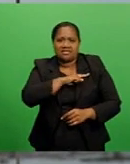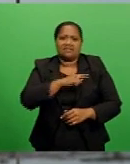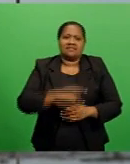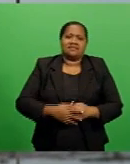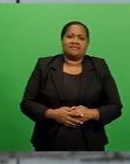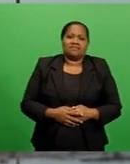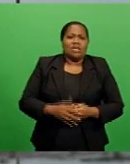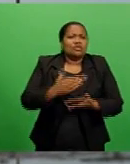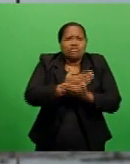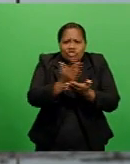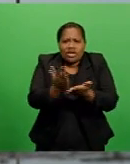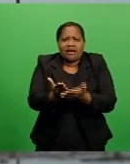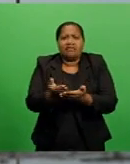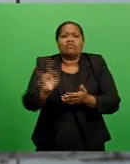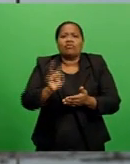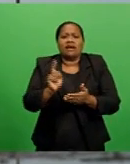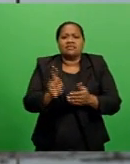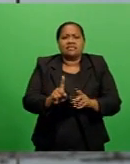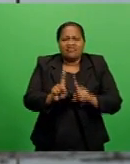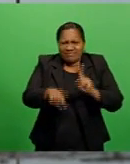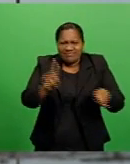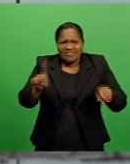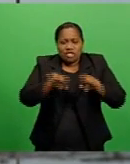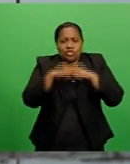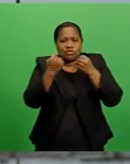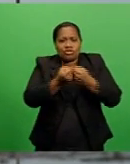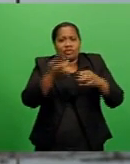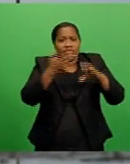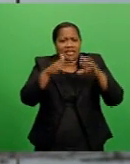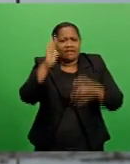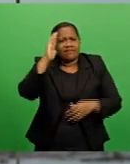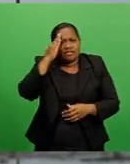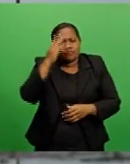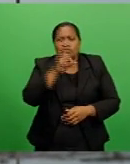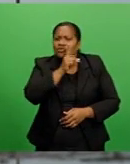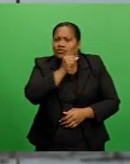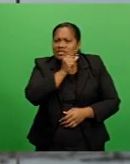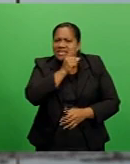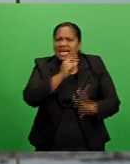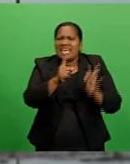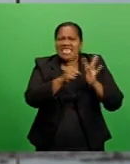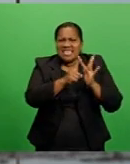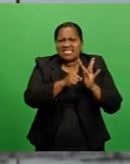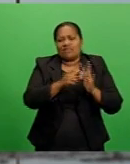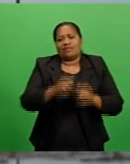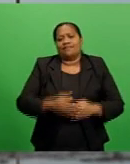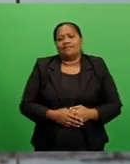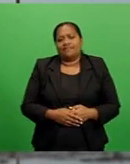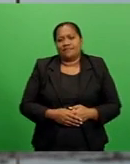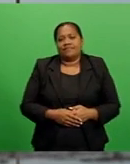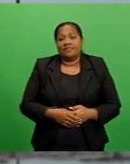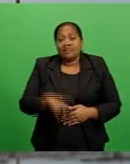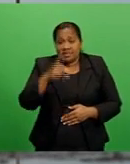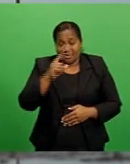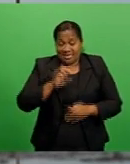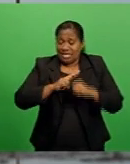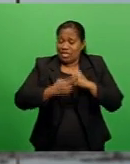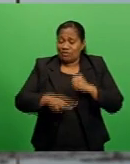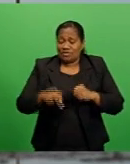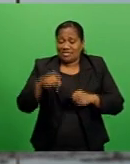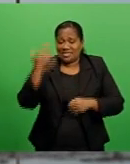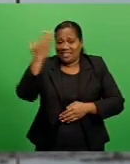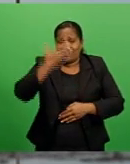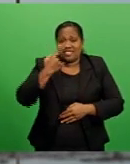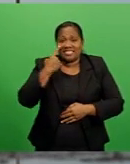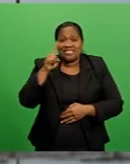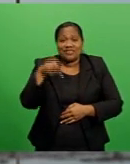fbcnews@fbc.com.fj or share it with us via our various social media accounts including Facebook, Twitter and Instagram. That's your news for this evening. I'll see